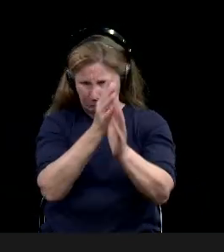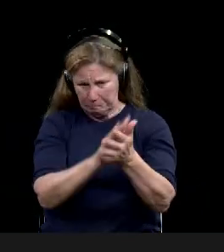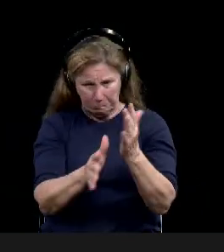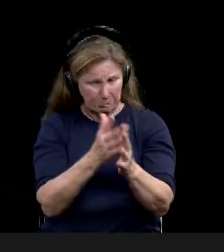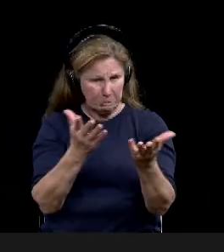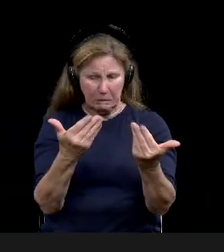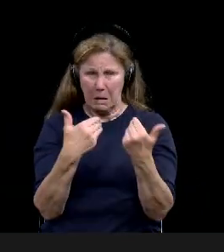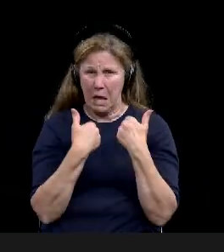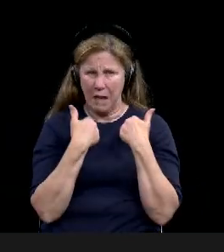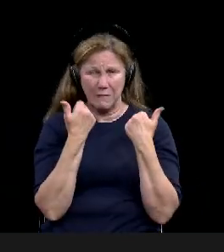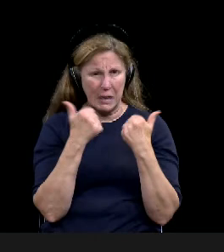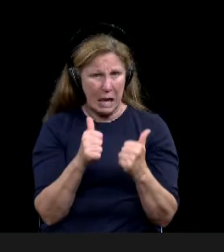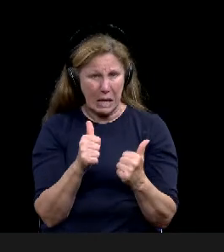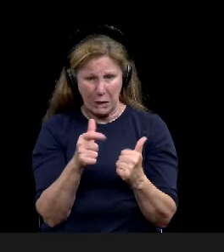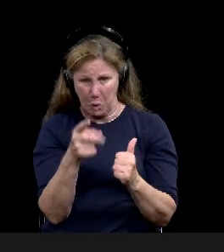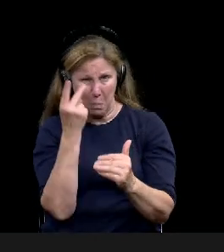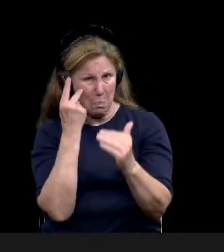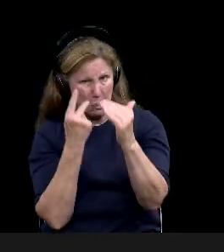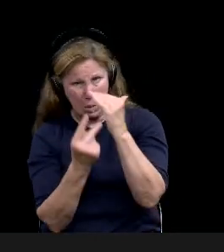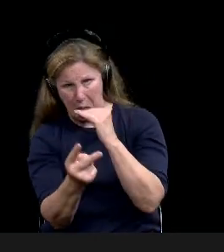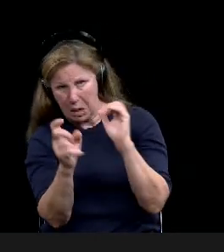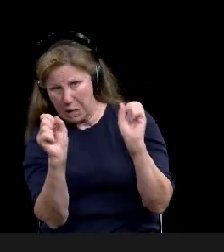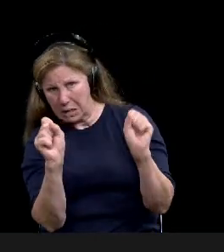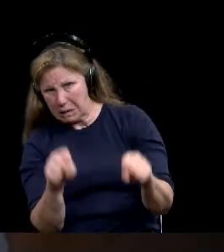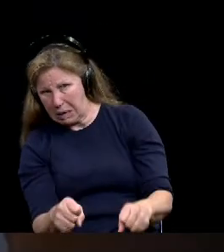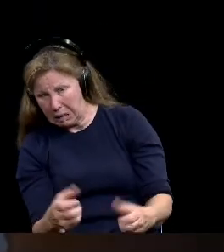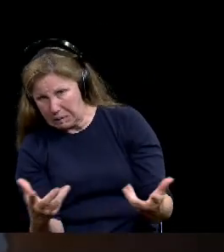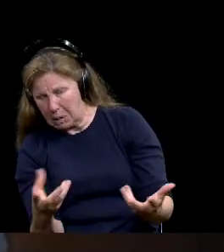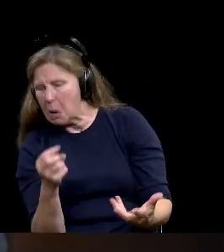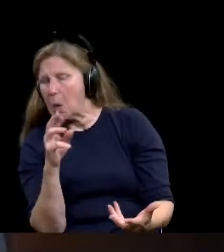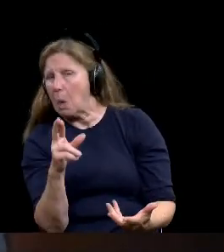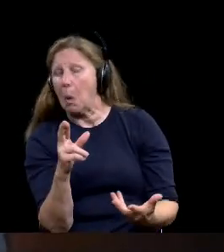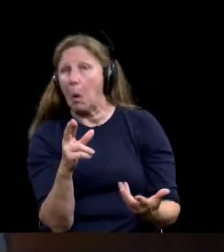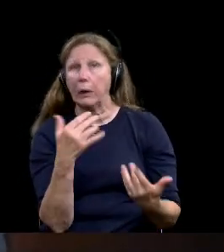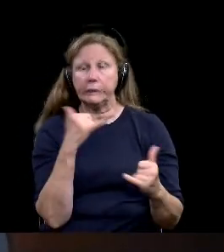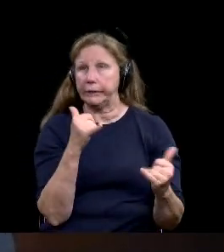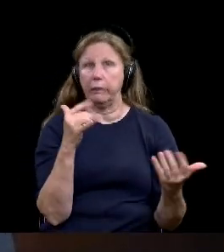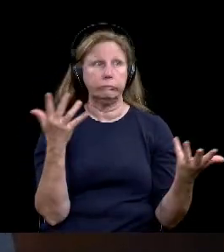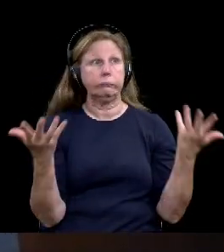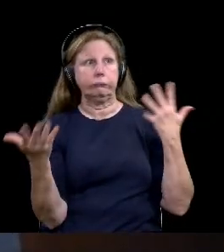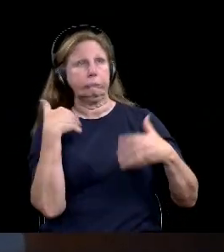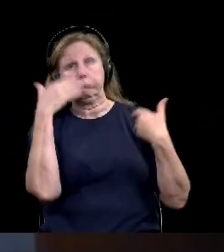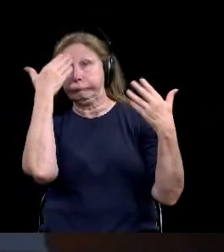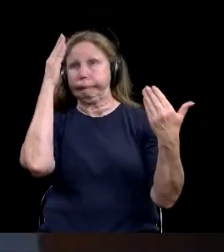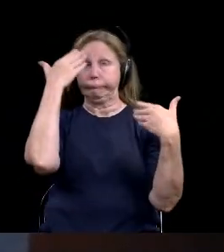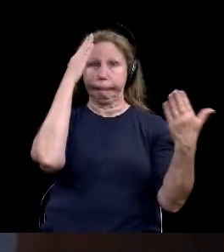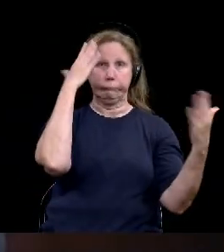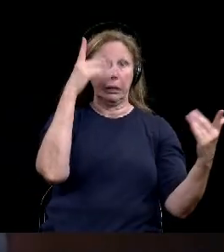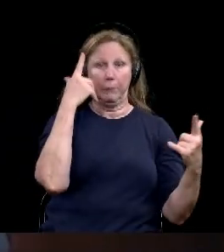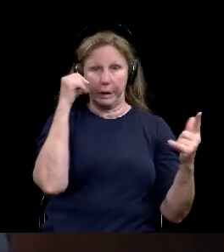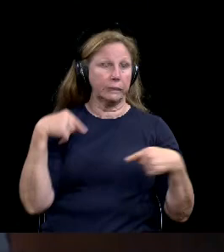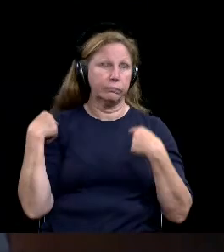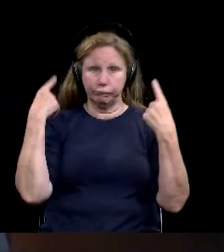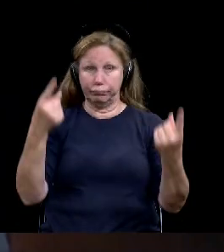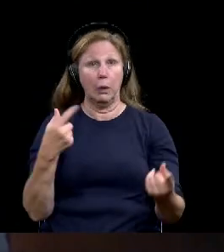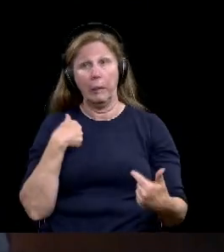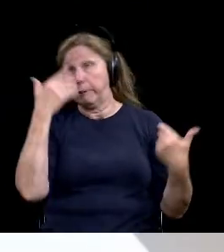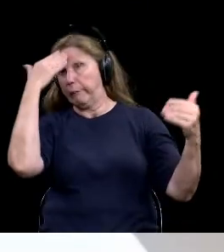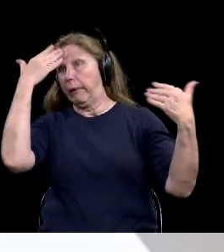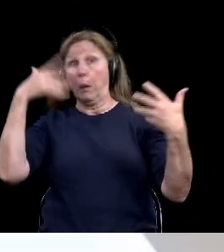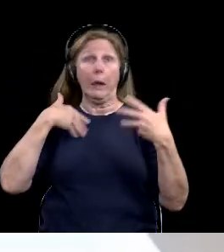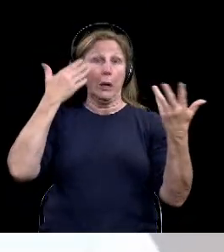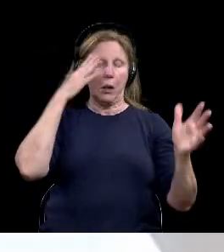pandemic? That's a great question, Rhiannon. Dr. Griggs, do you want to take a stab at that? You